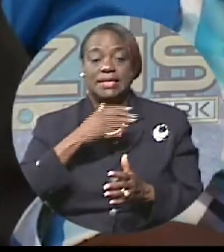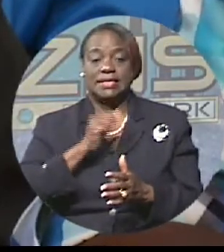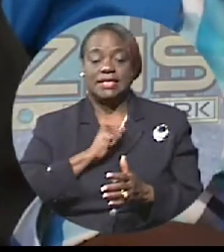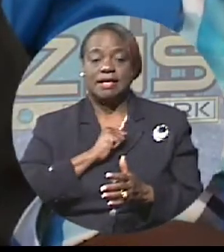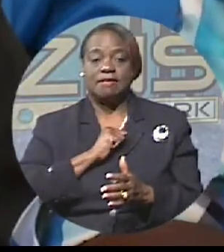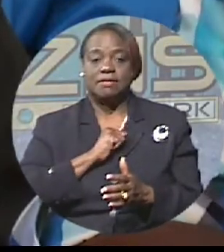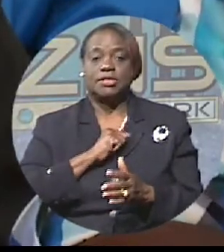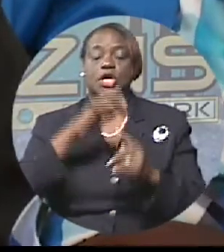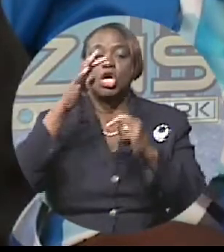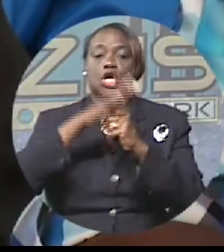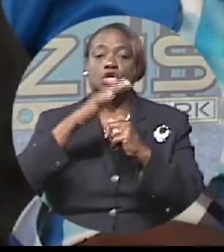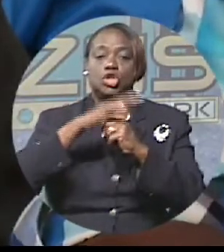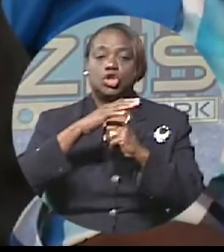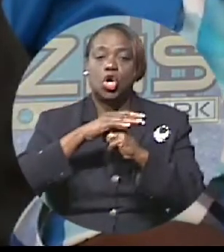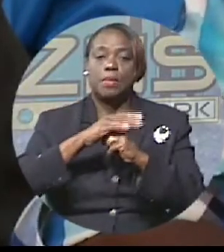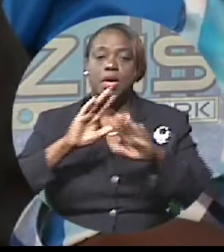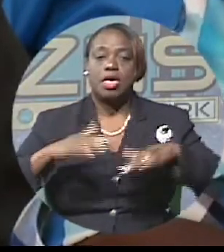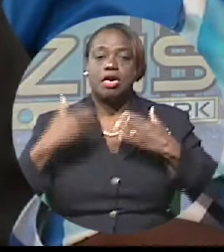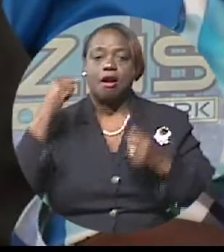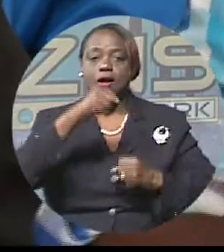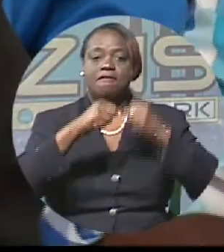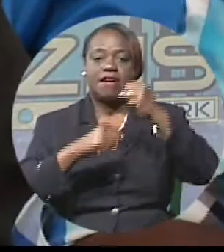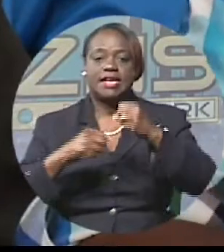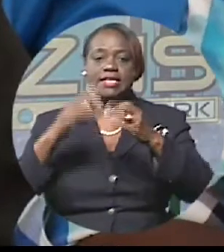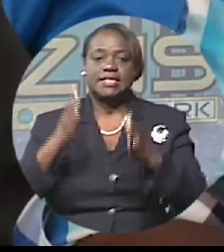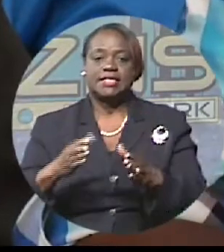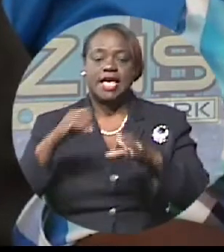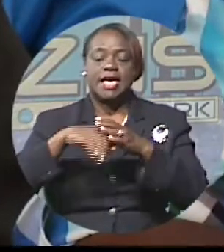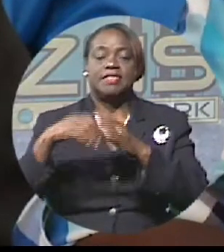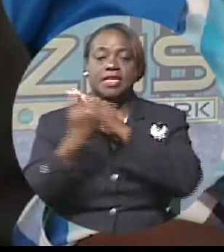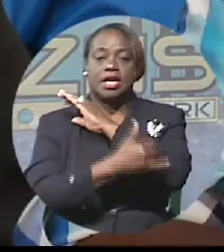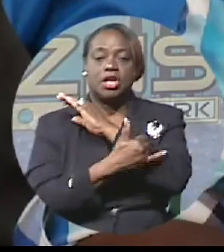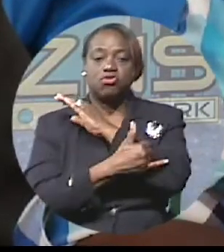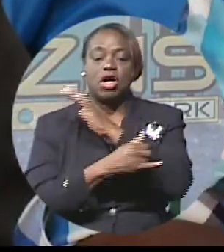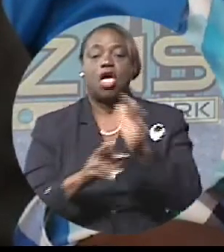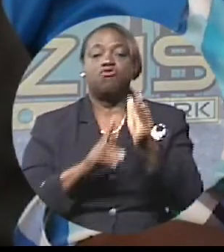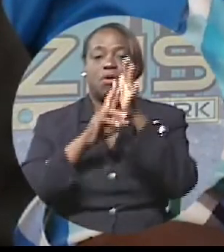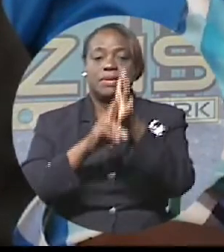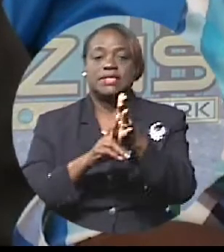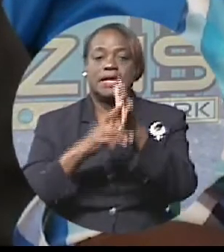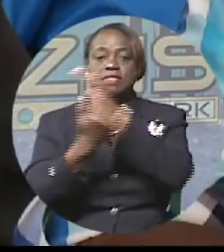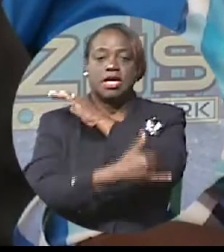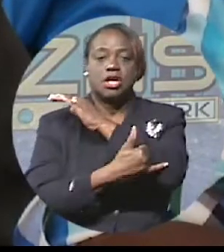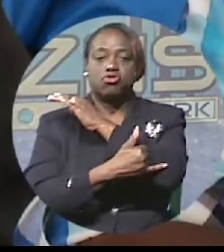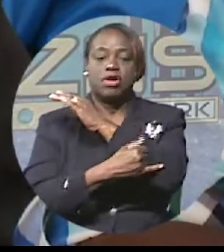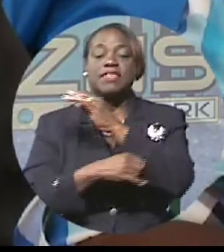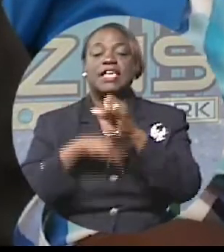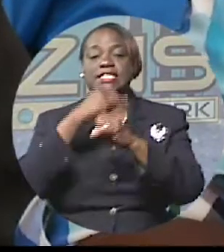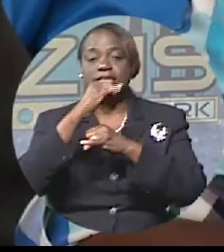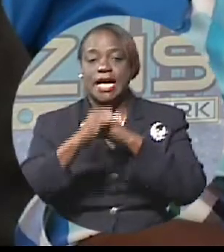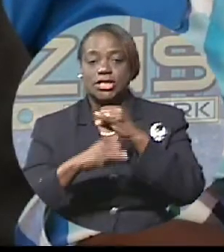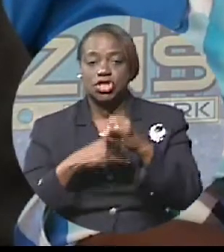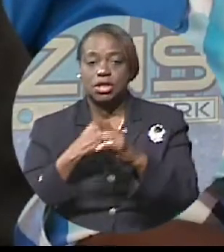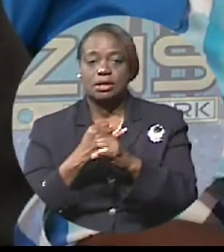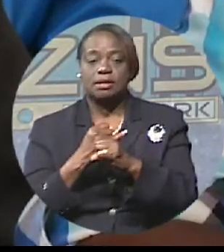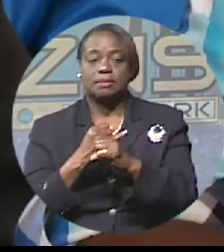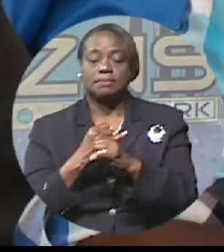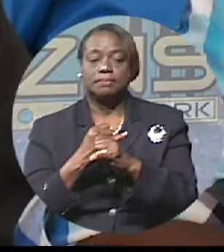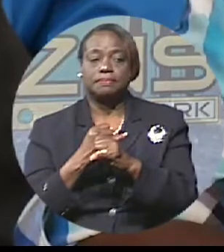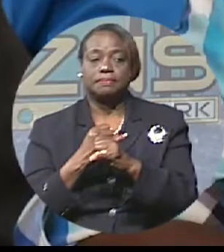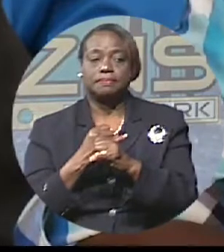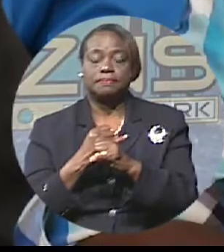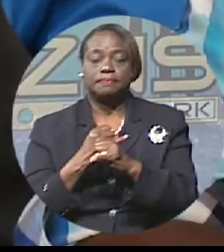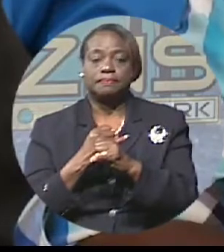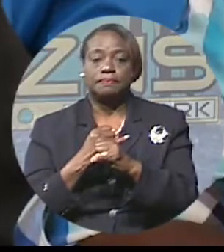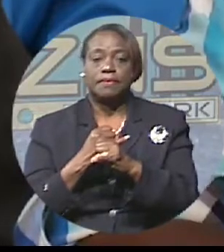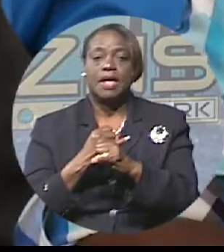top amateur fighters in the country and representing the country on the international circuit, along with LaVar, who